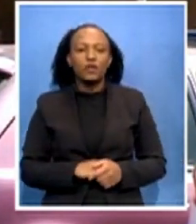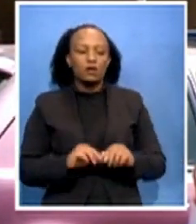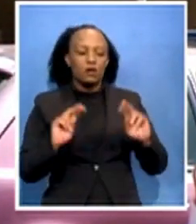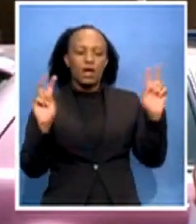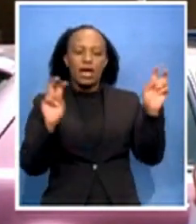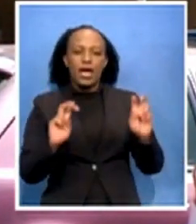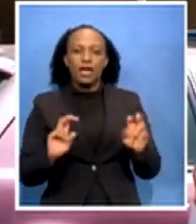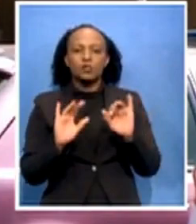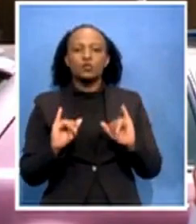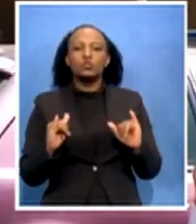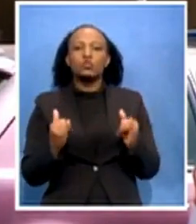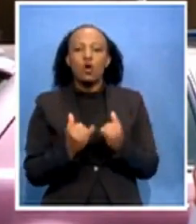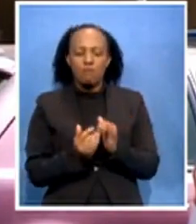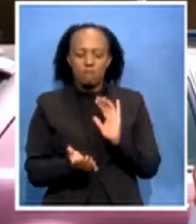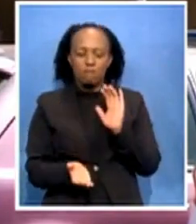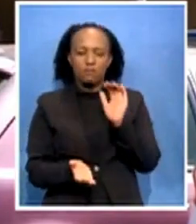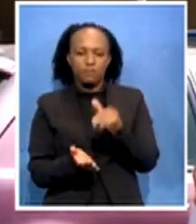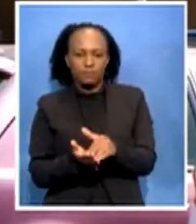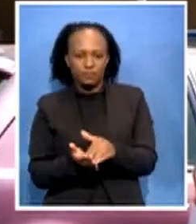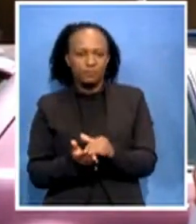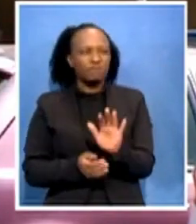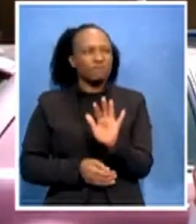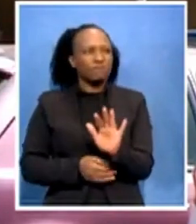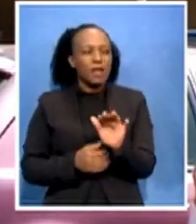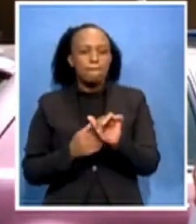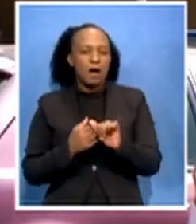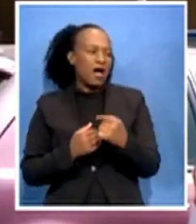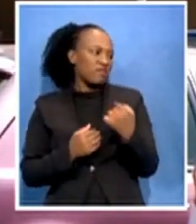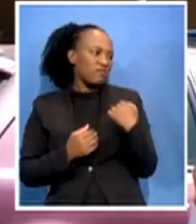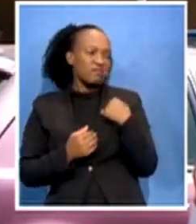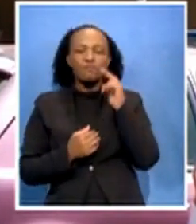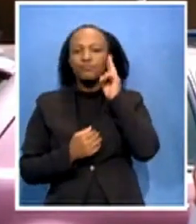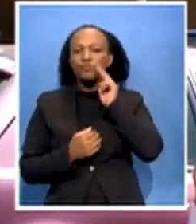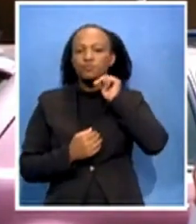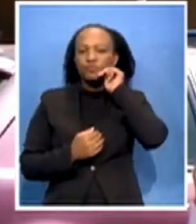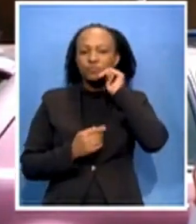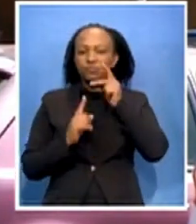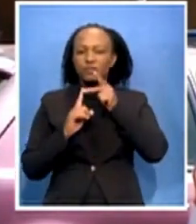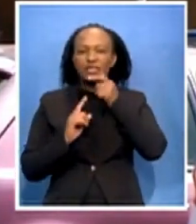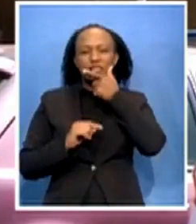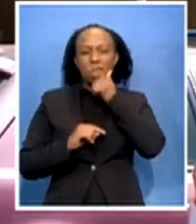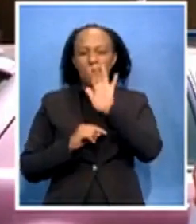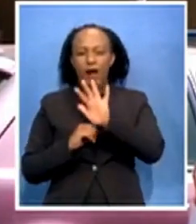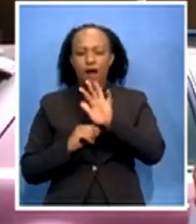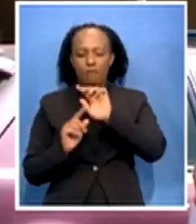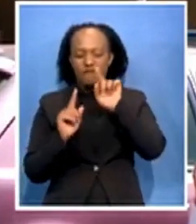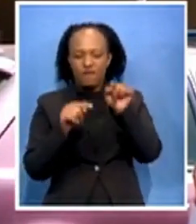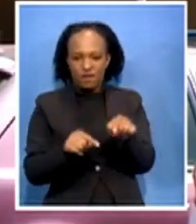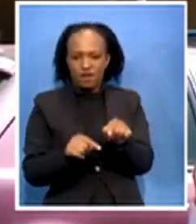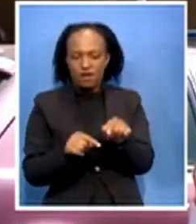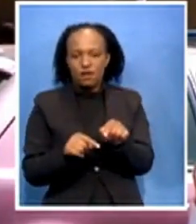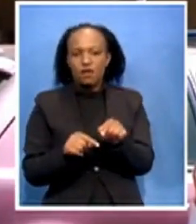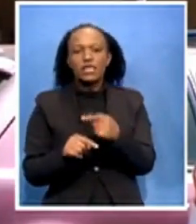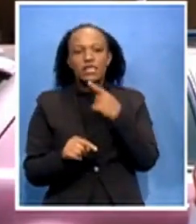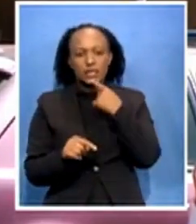about November or December, suggesting that they would take over the electricity